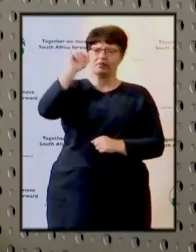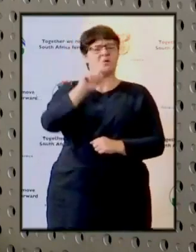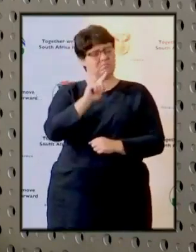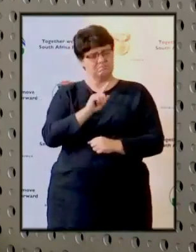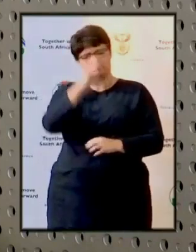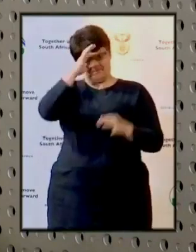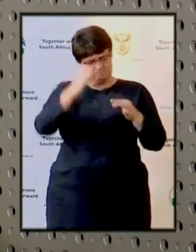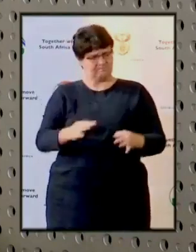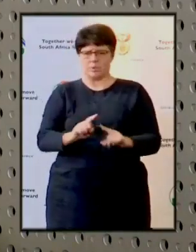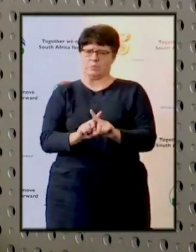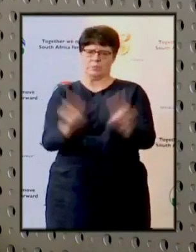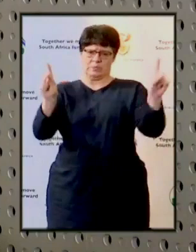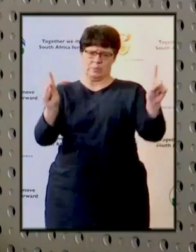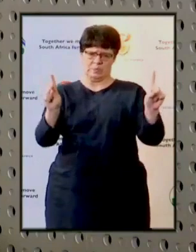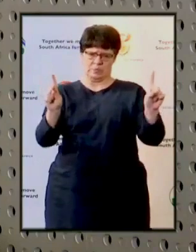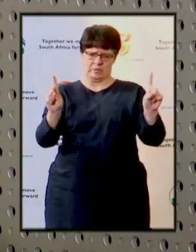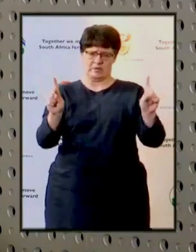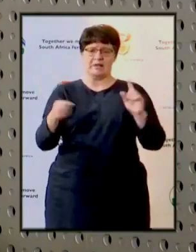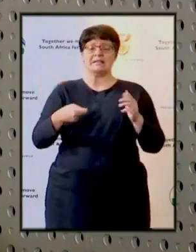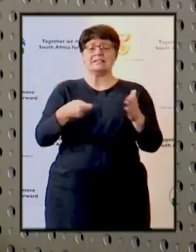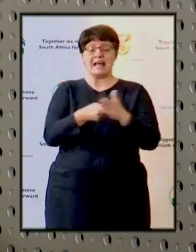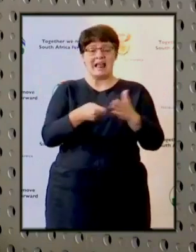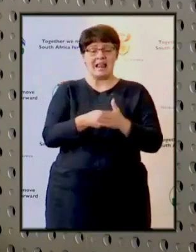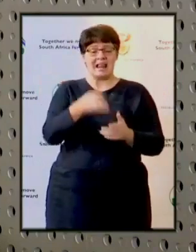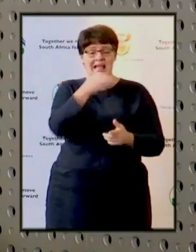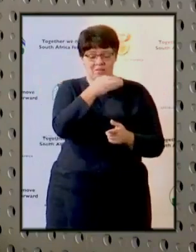So the sale of tobacco